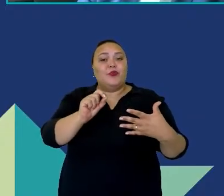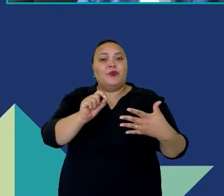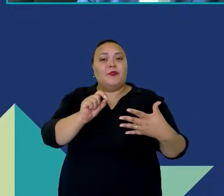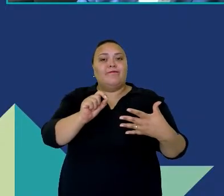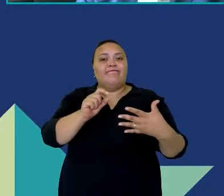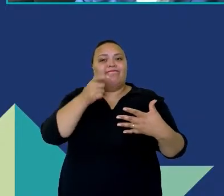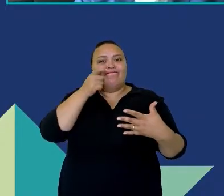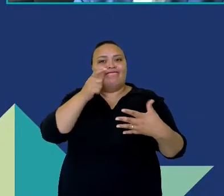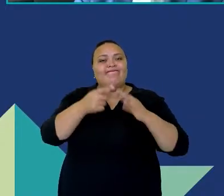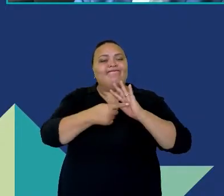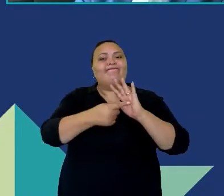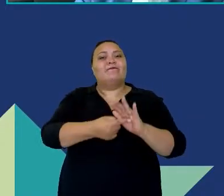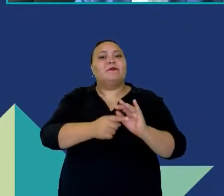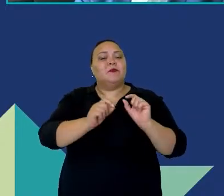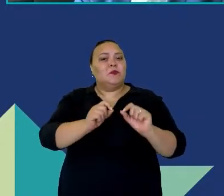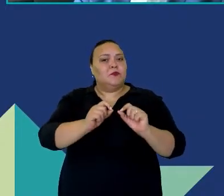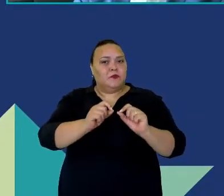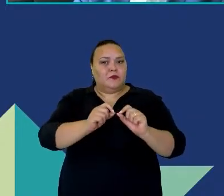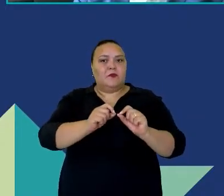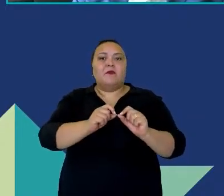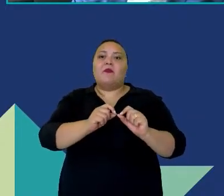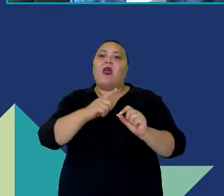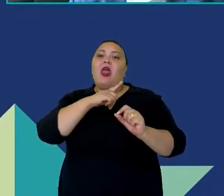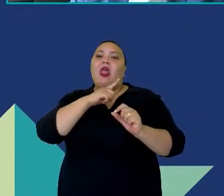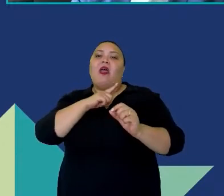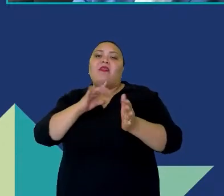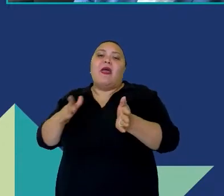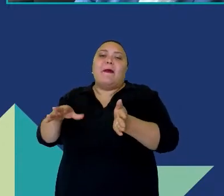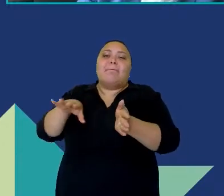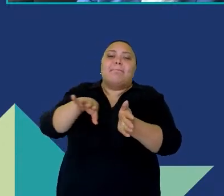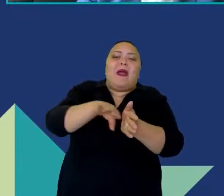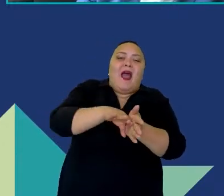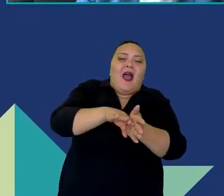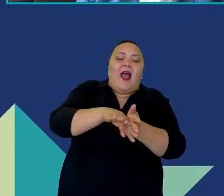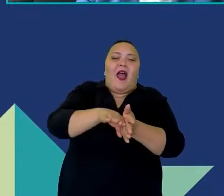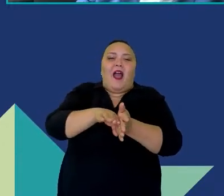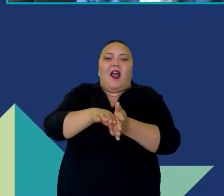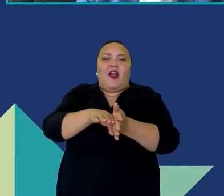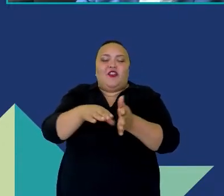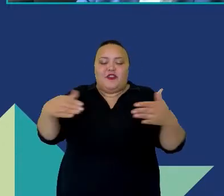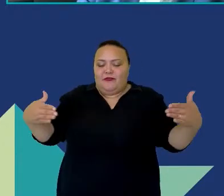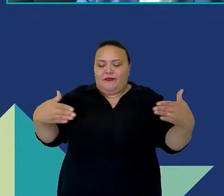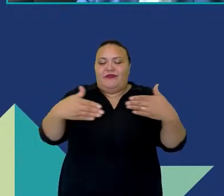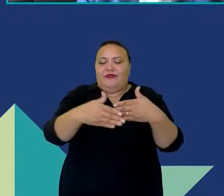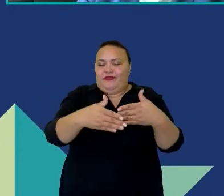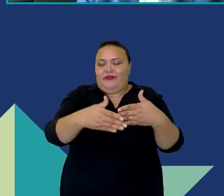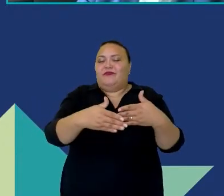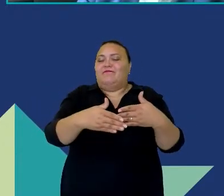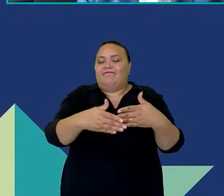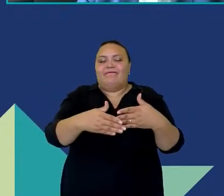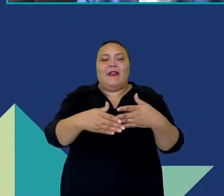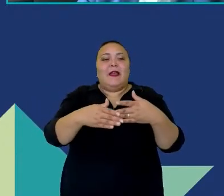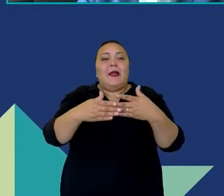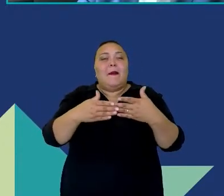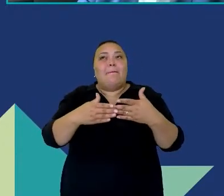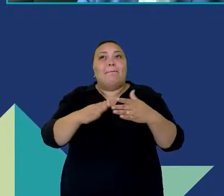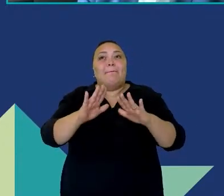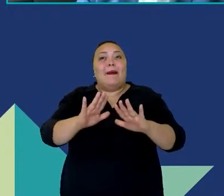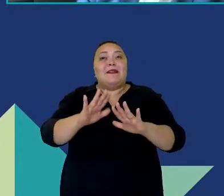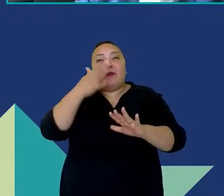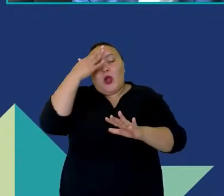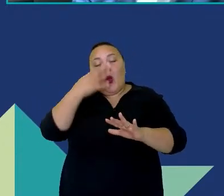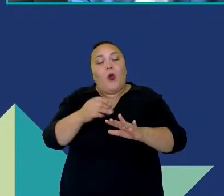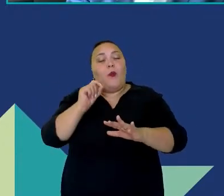background of the dam, you have the view, but more than that, you have in the middle